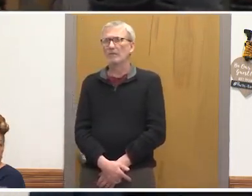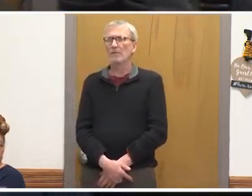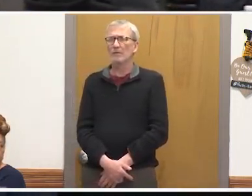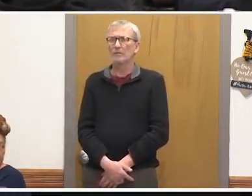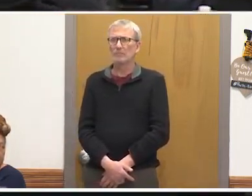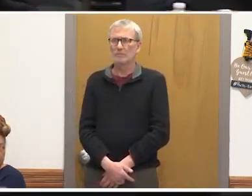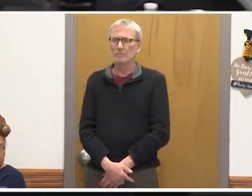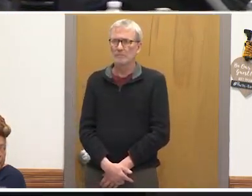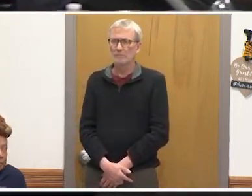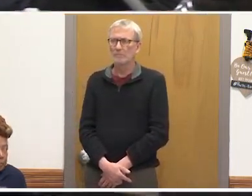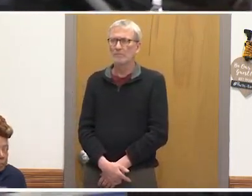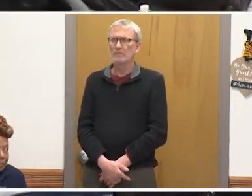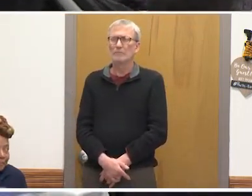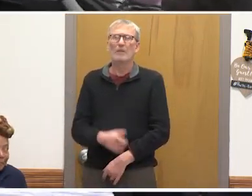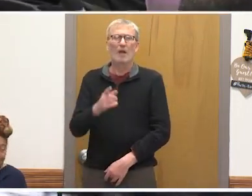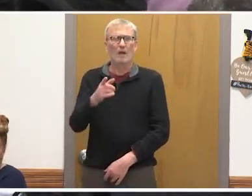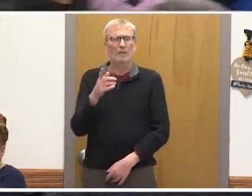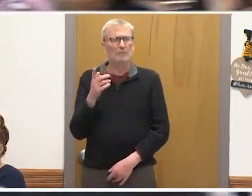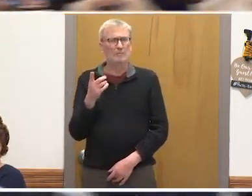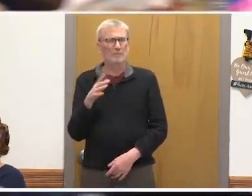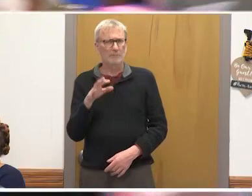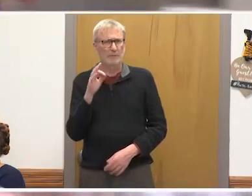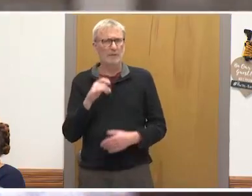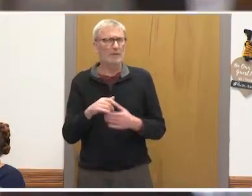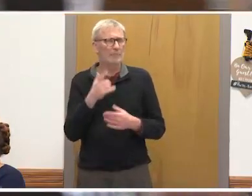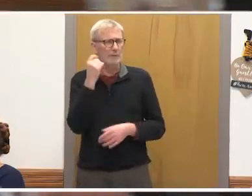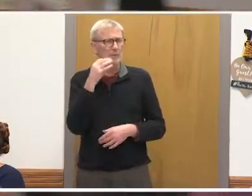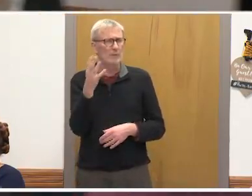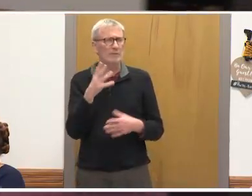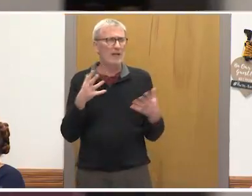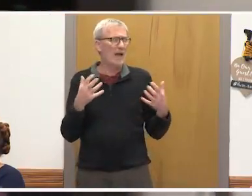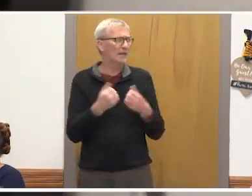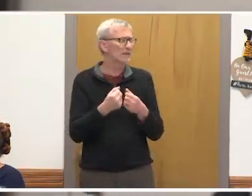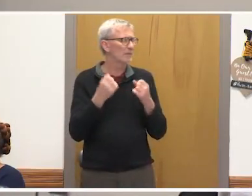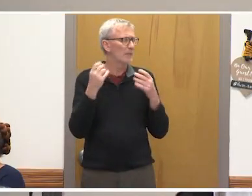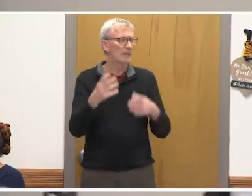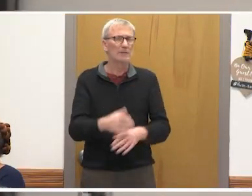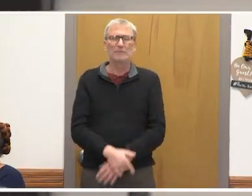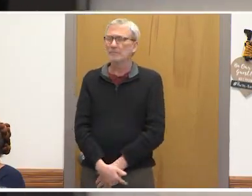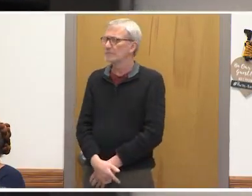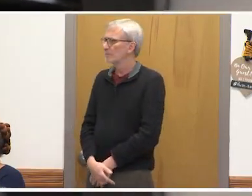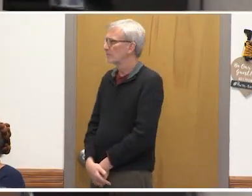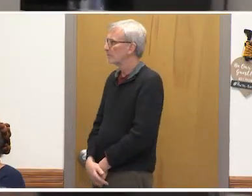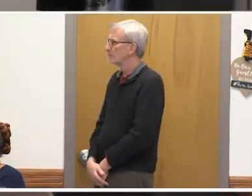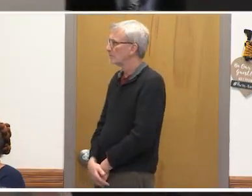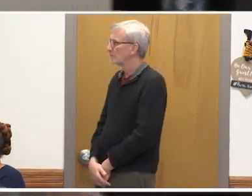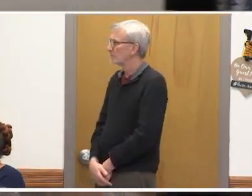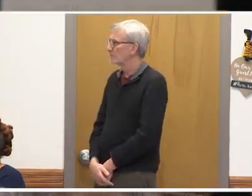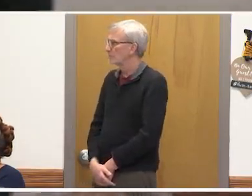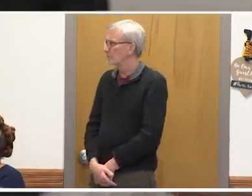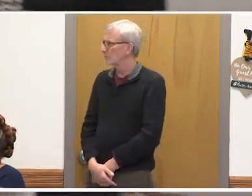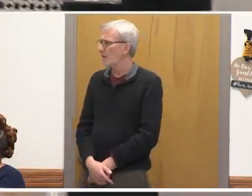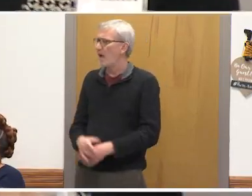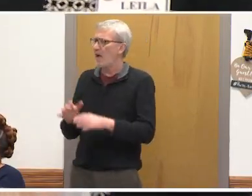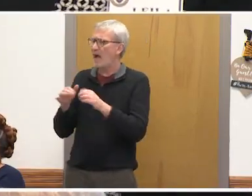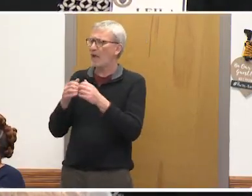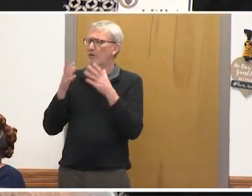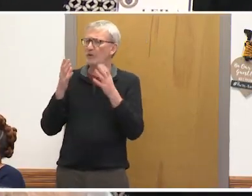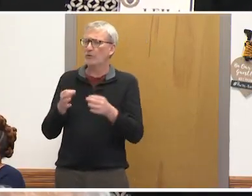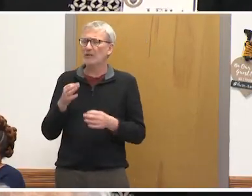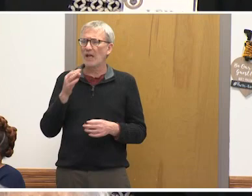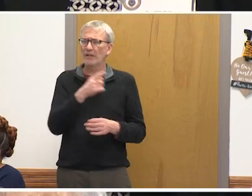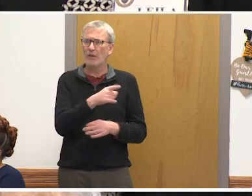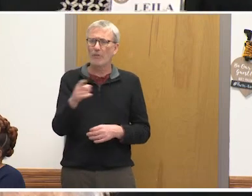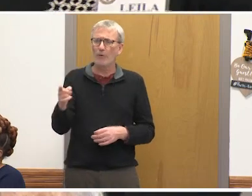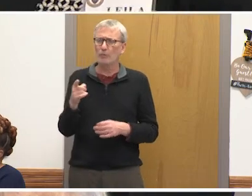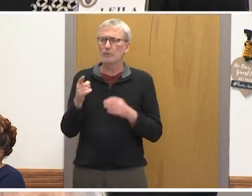intersections because there were a lot of accidents? I mean, during your study, why and how did you pick